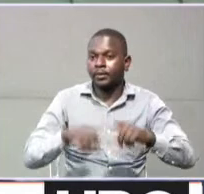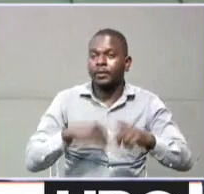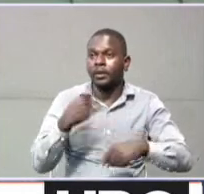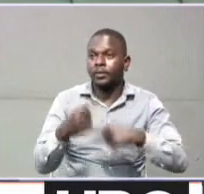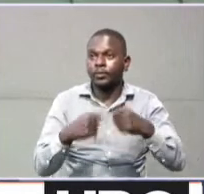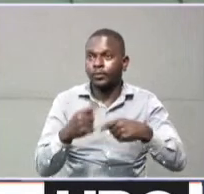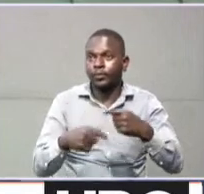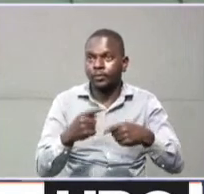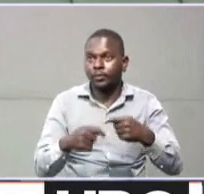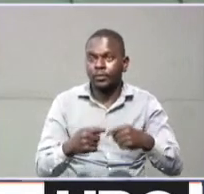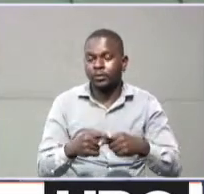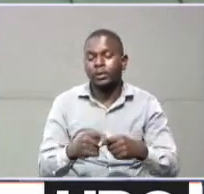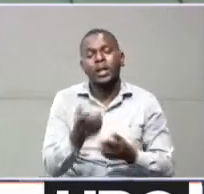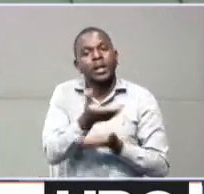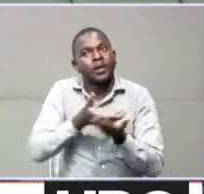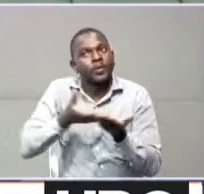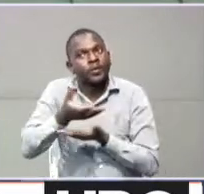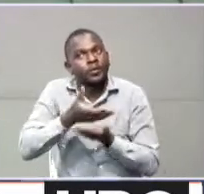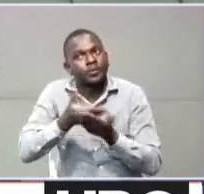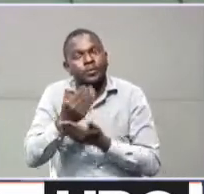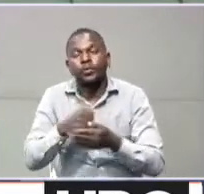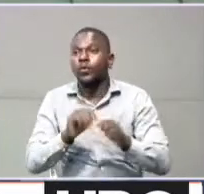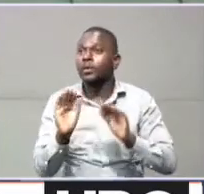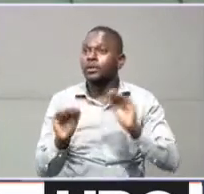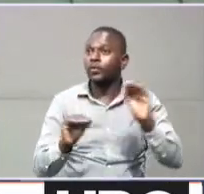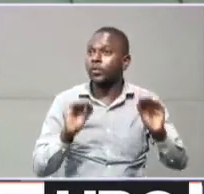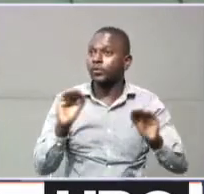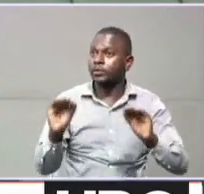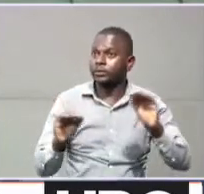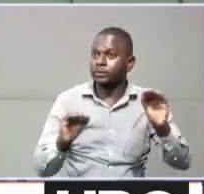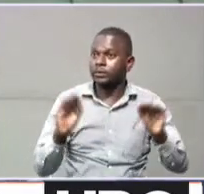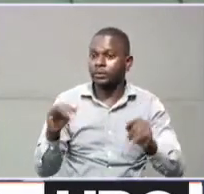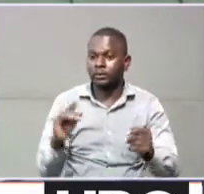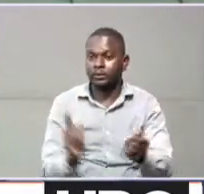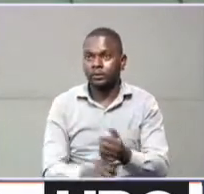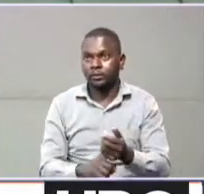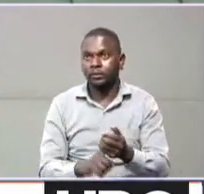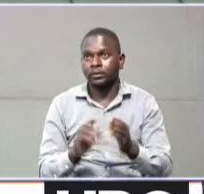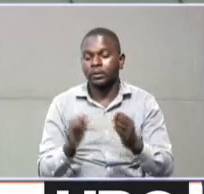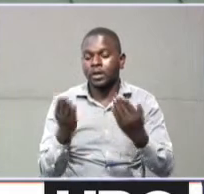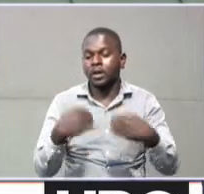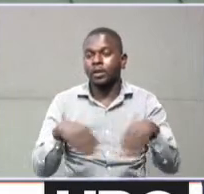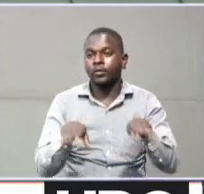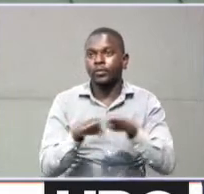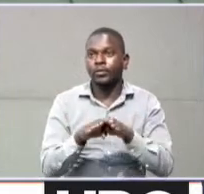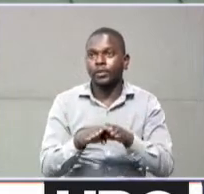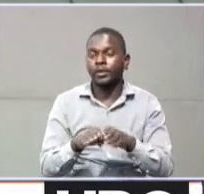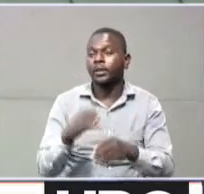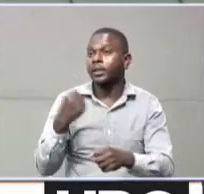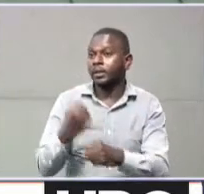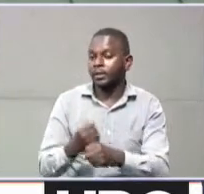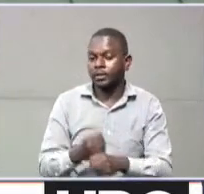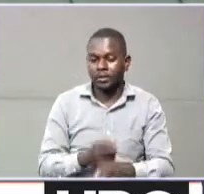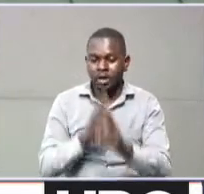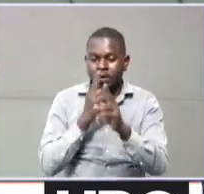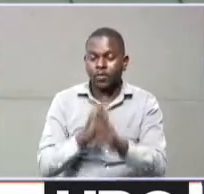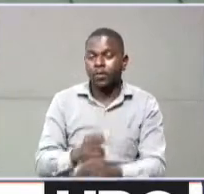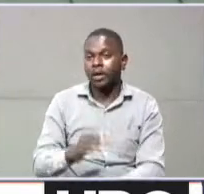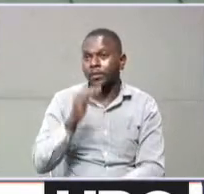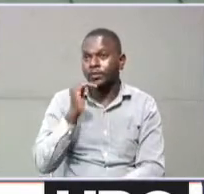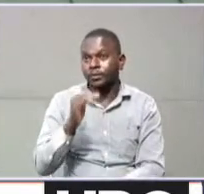sanctioned the negotiation or consultation to get the impugned agreement done right honorable